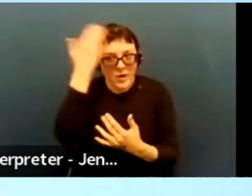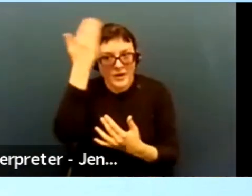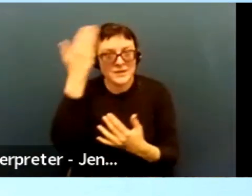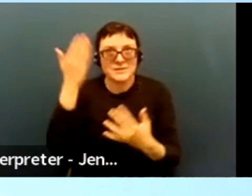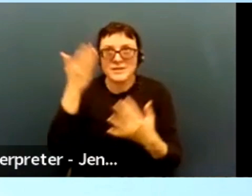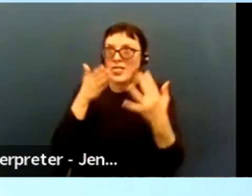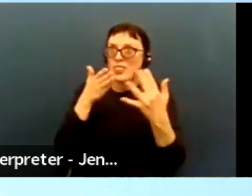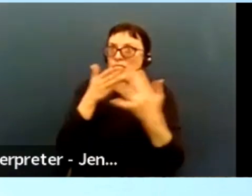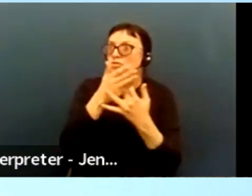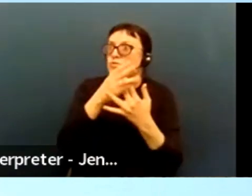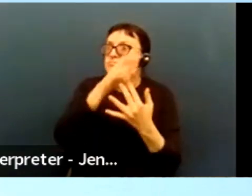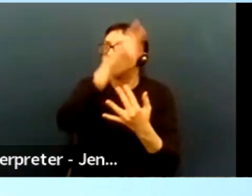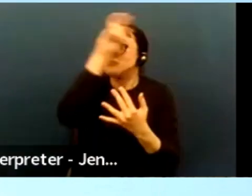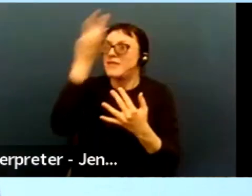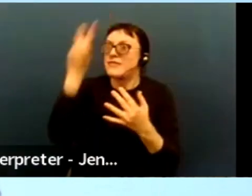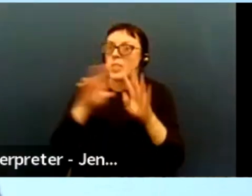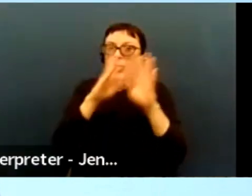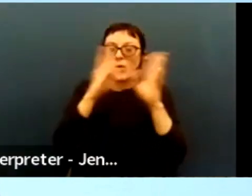of love